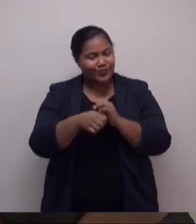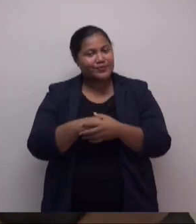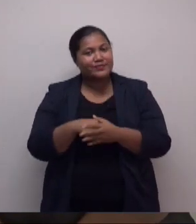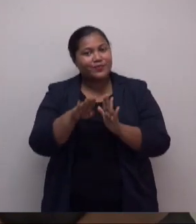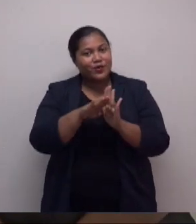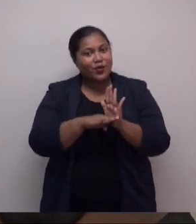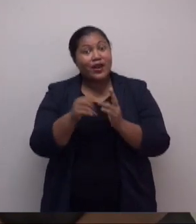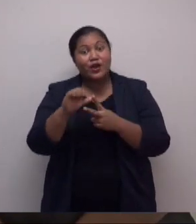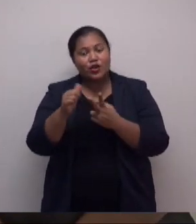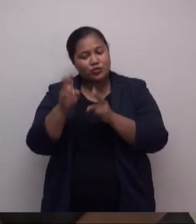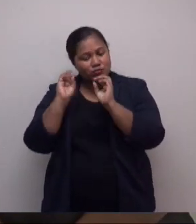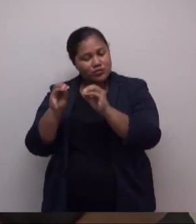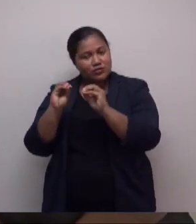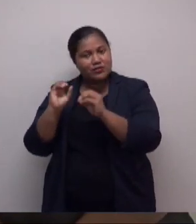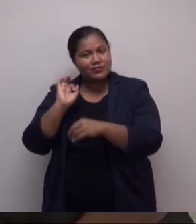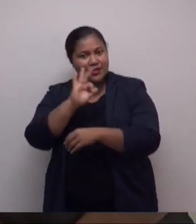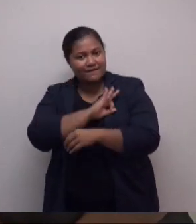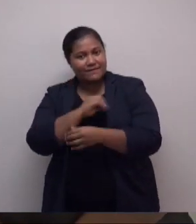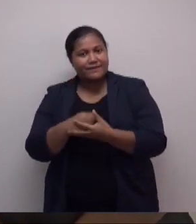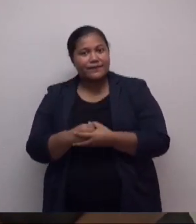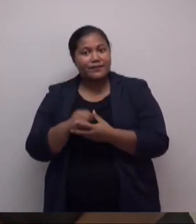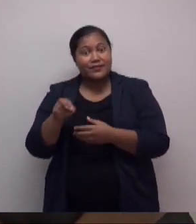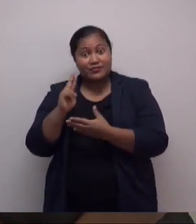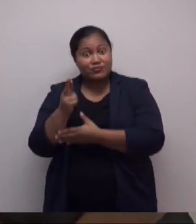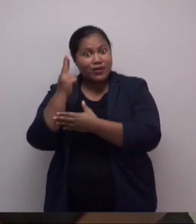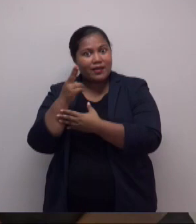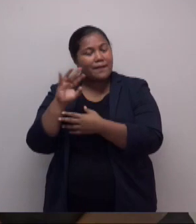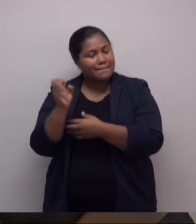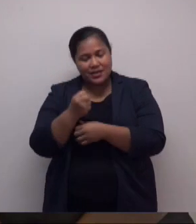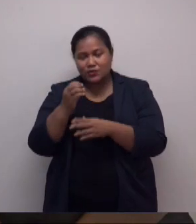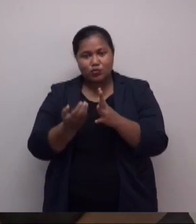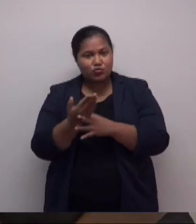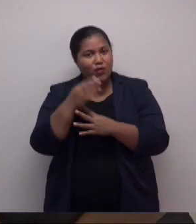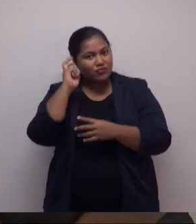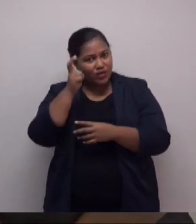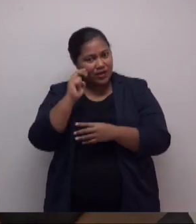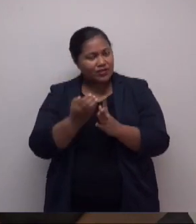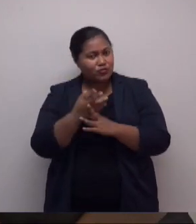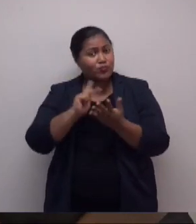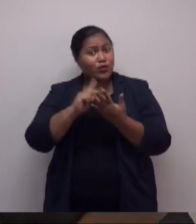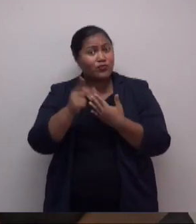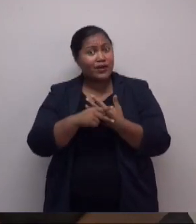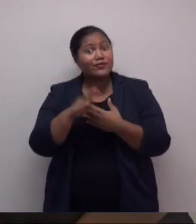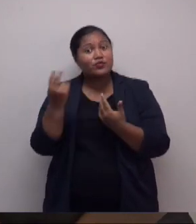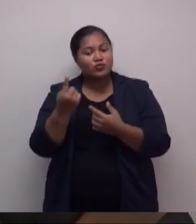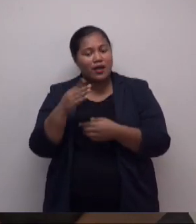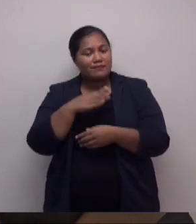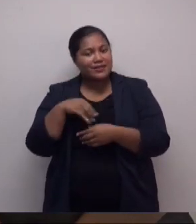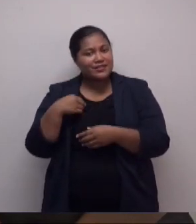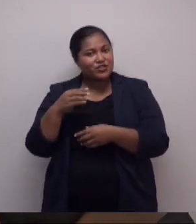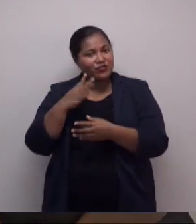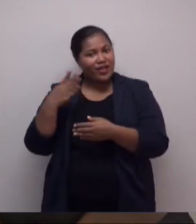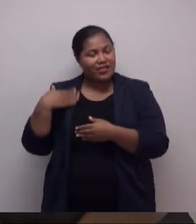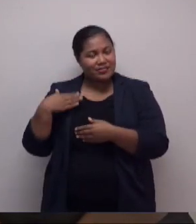staff. These ambassadors must undergo training through a program run by the Ministry of Health and